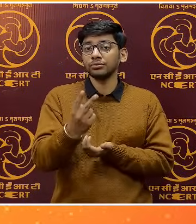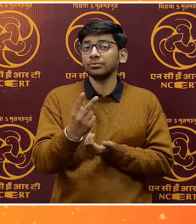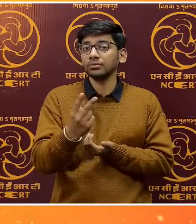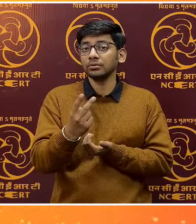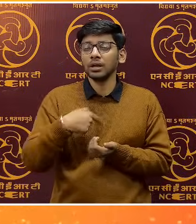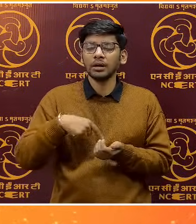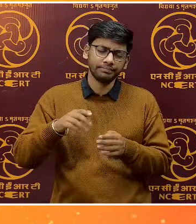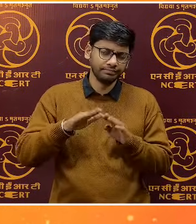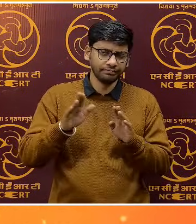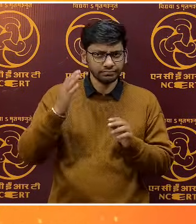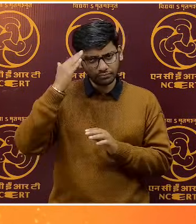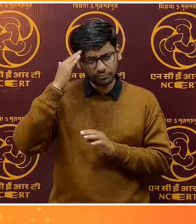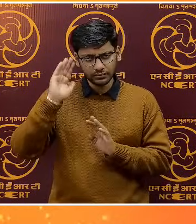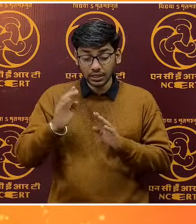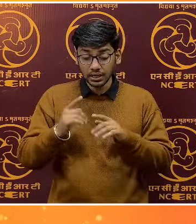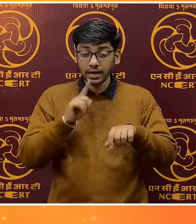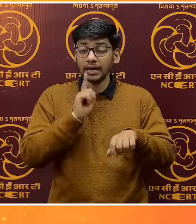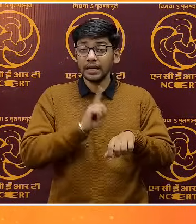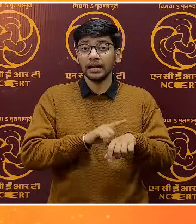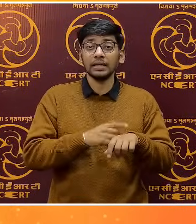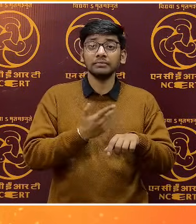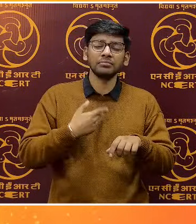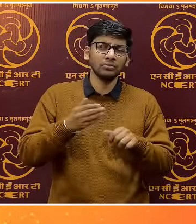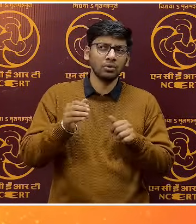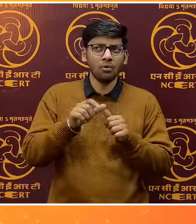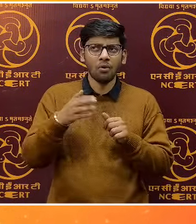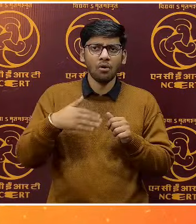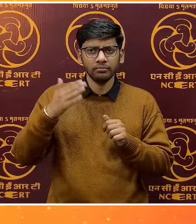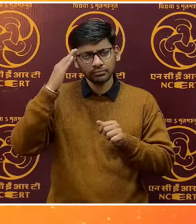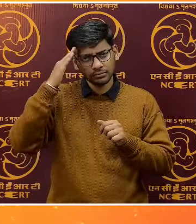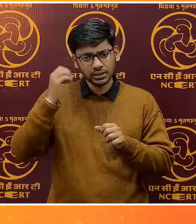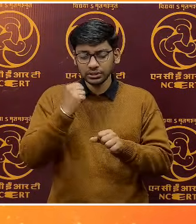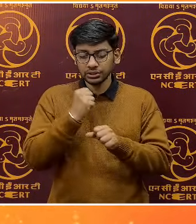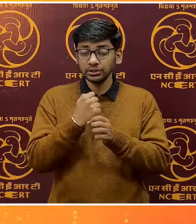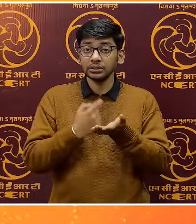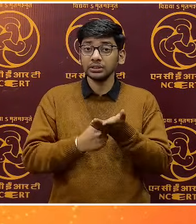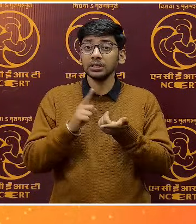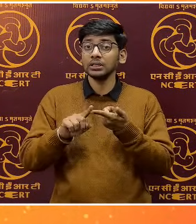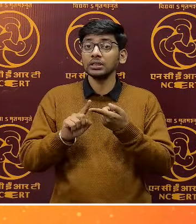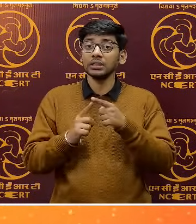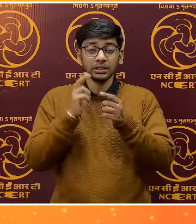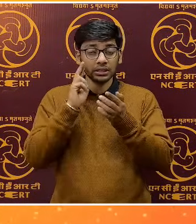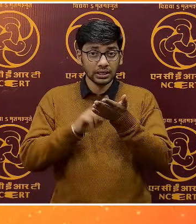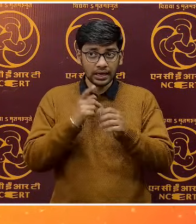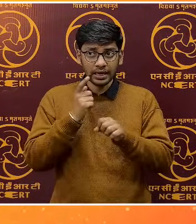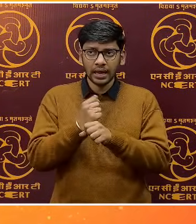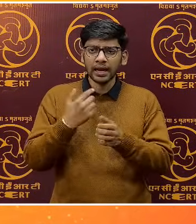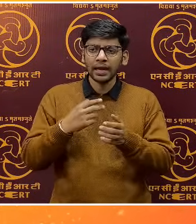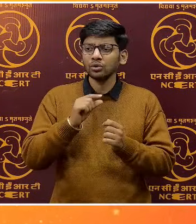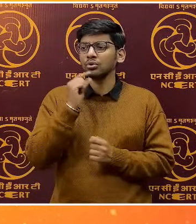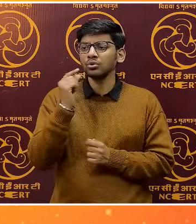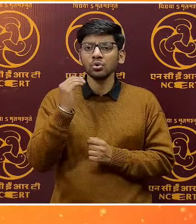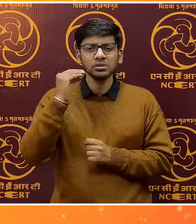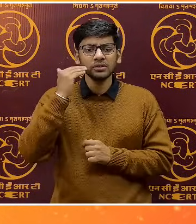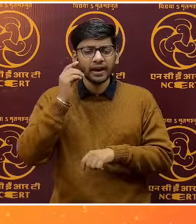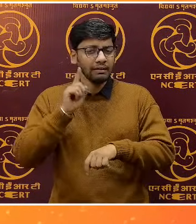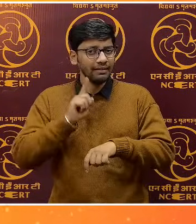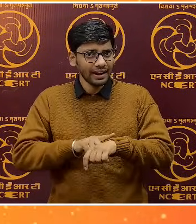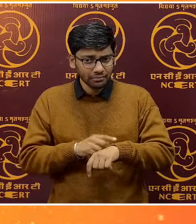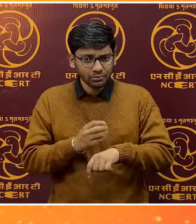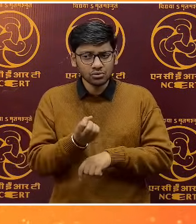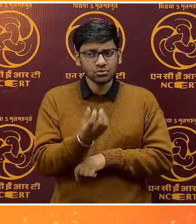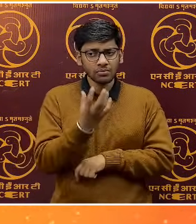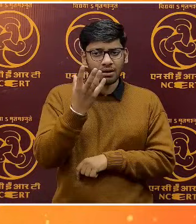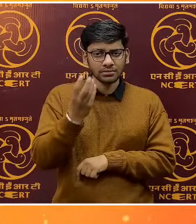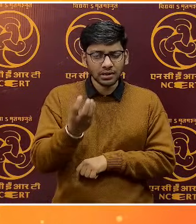we got to know about the time. Now, do we know what greeting should we use at what point of time? So for that also, I have